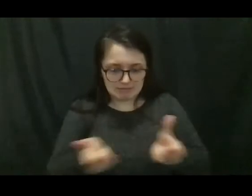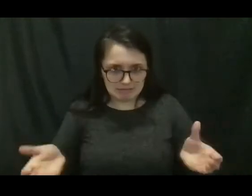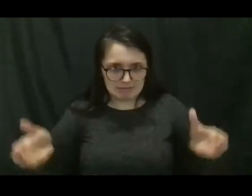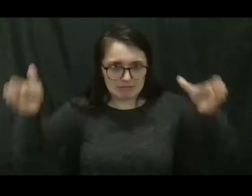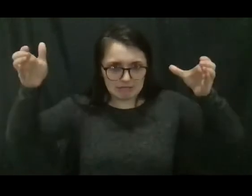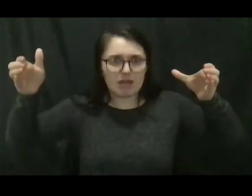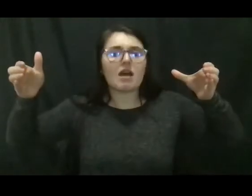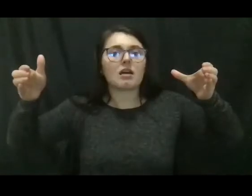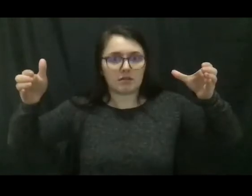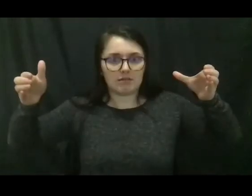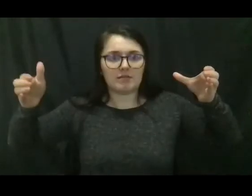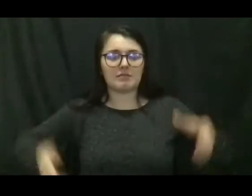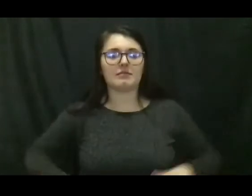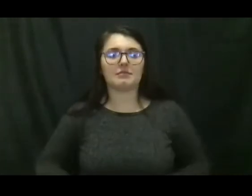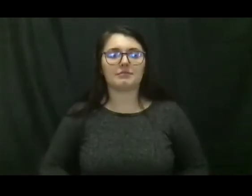me.